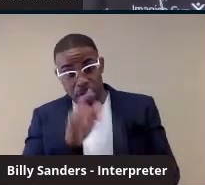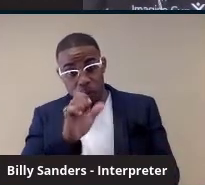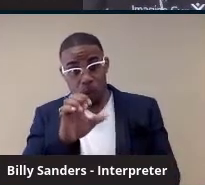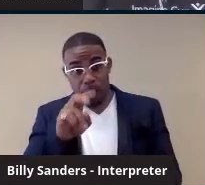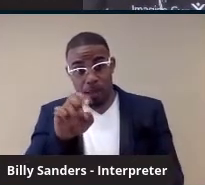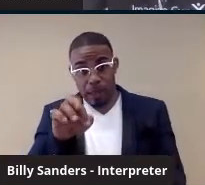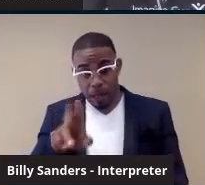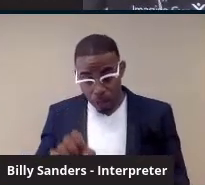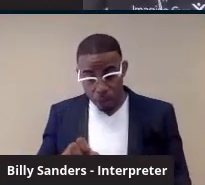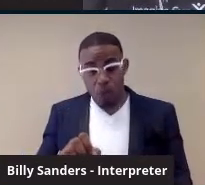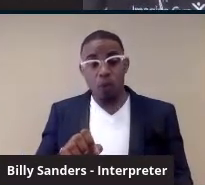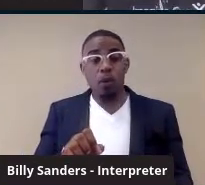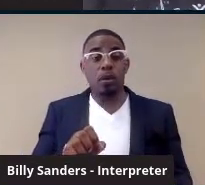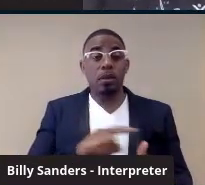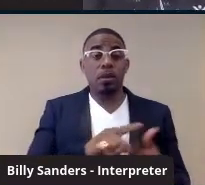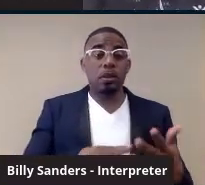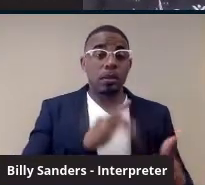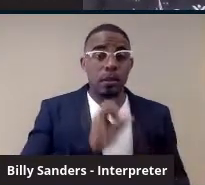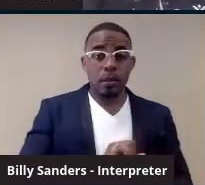console.log